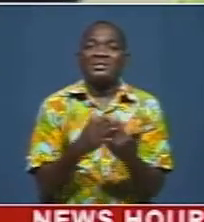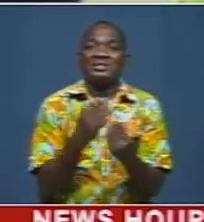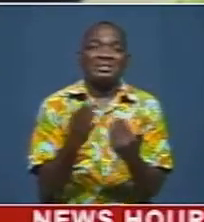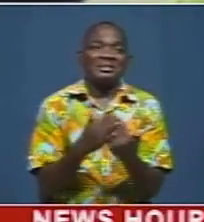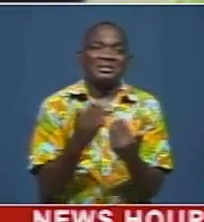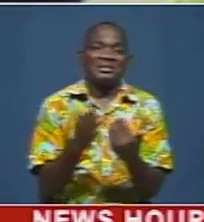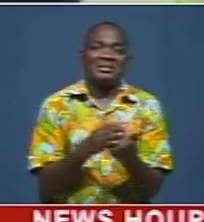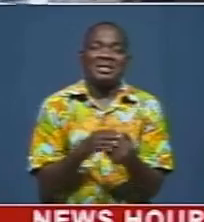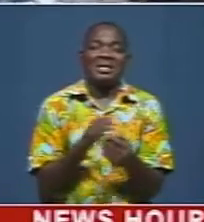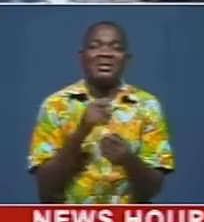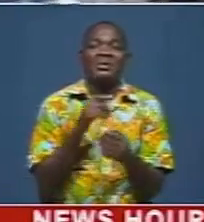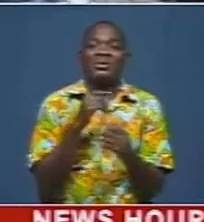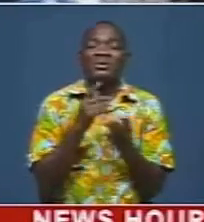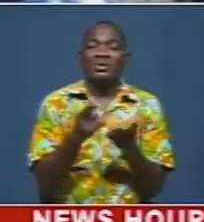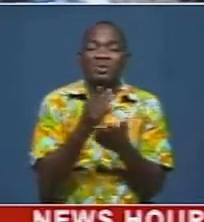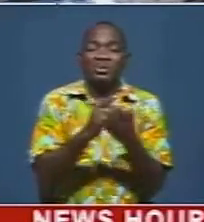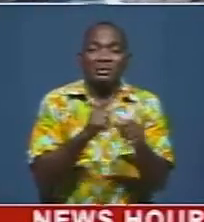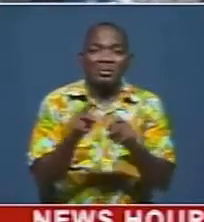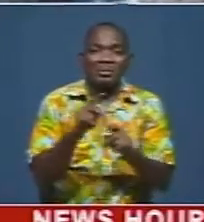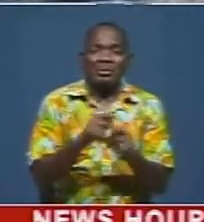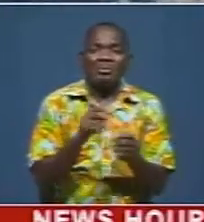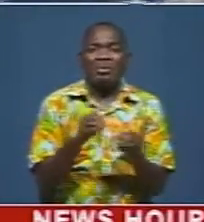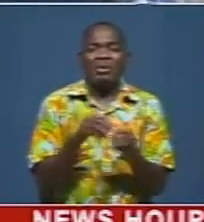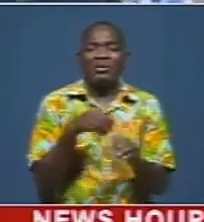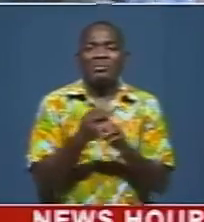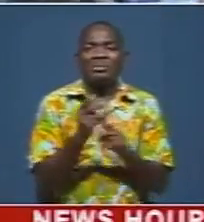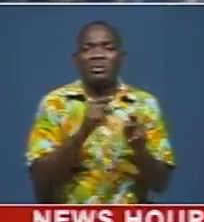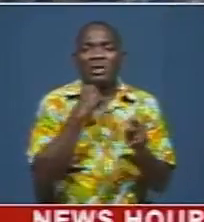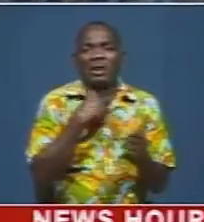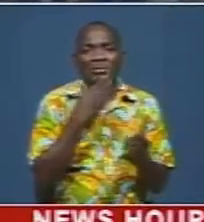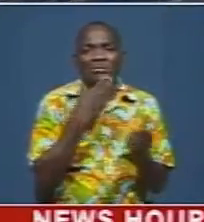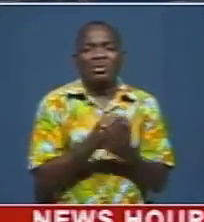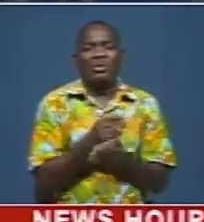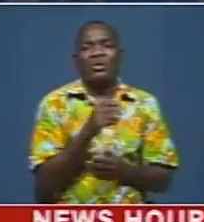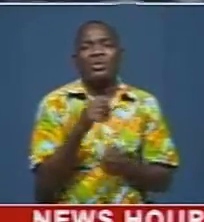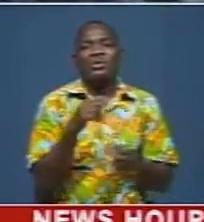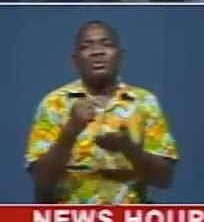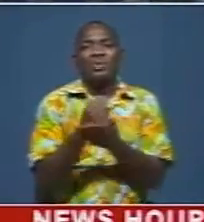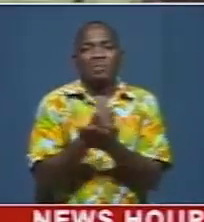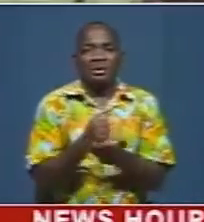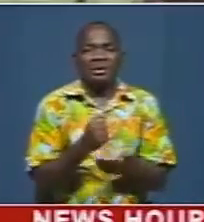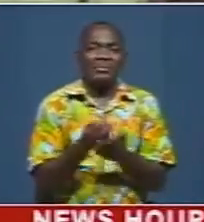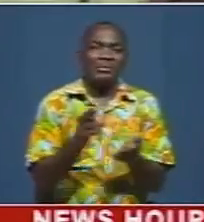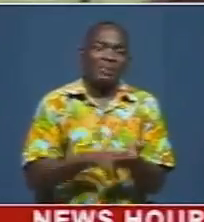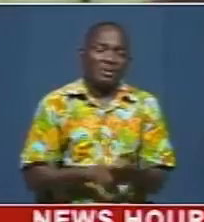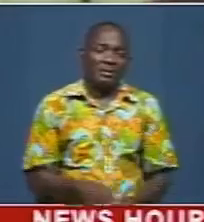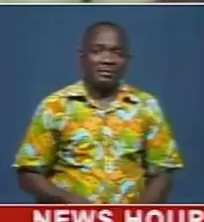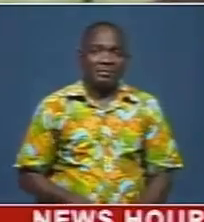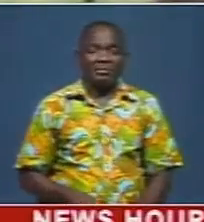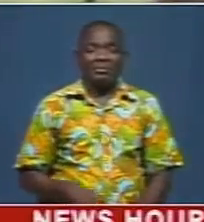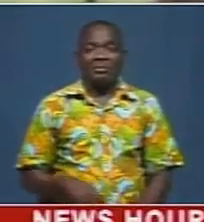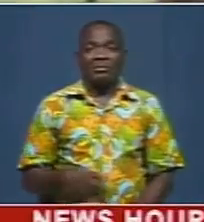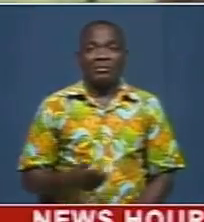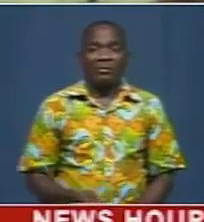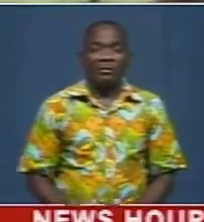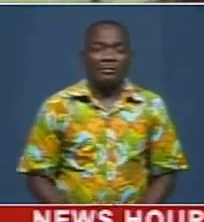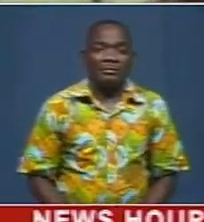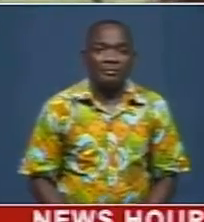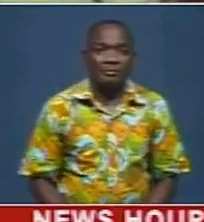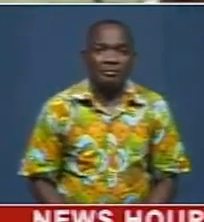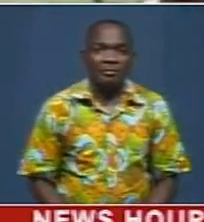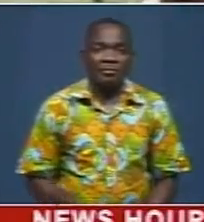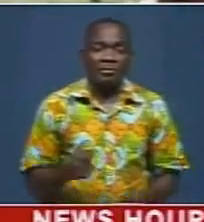primary document, which sometimes make it difficult for them to get registered. With the authority,